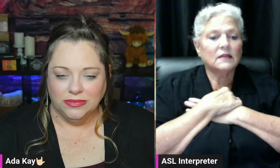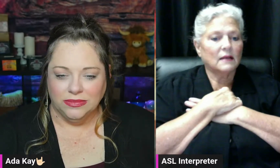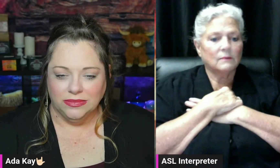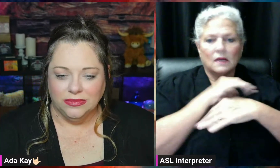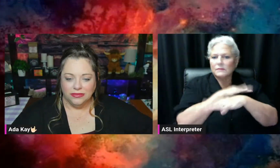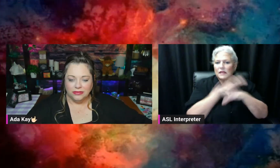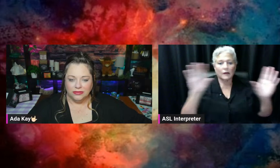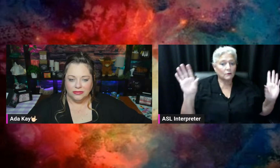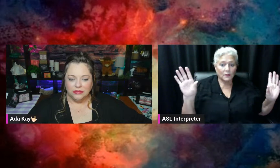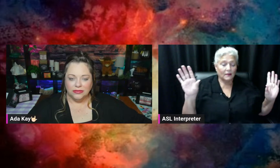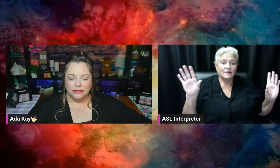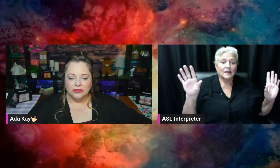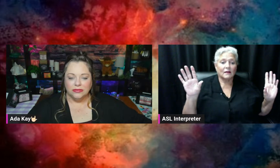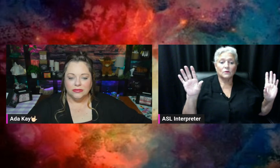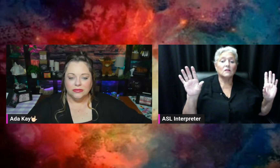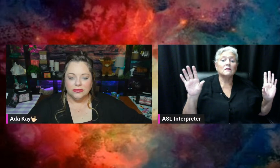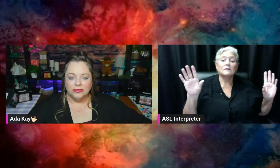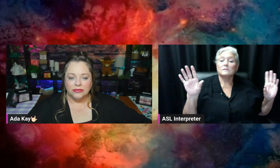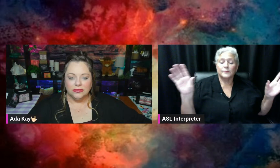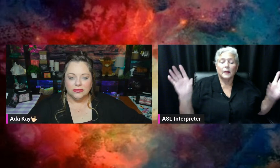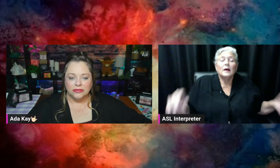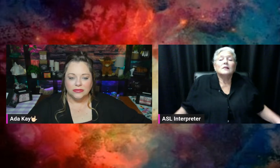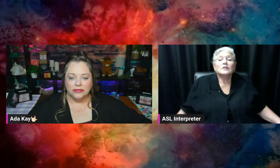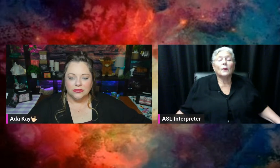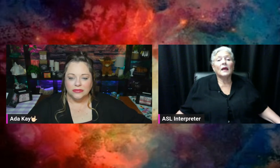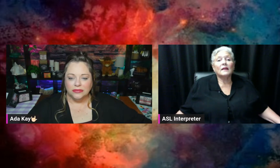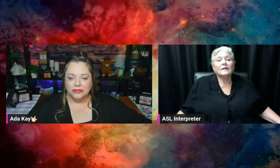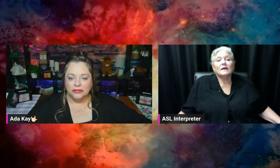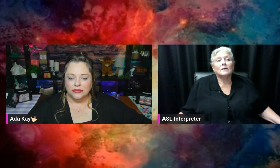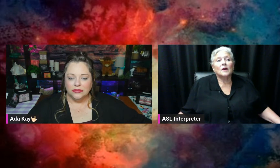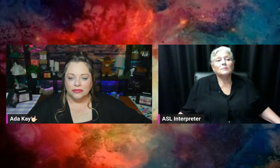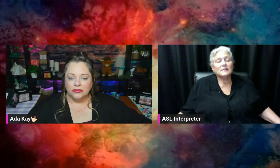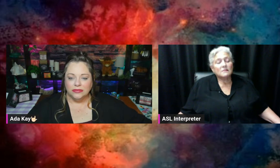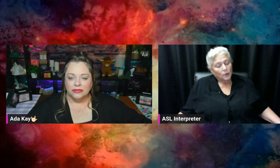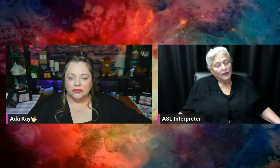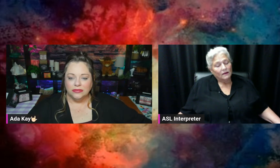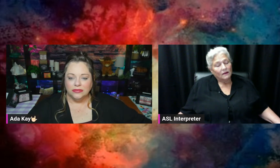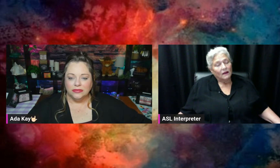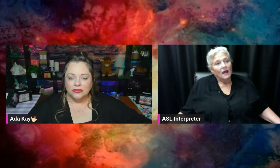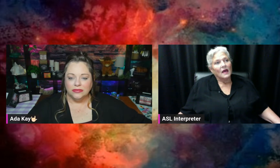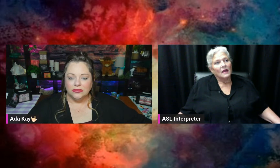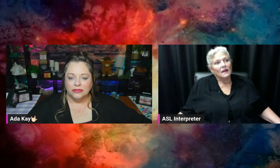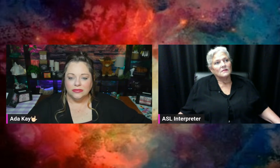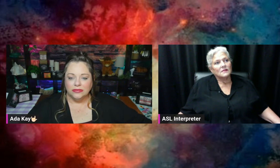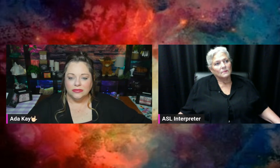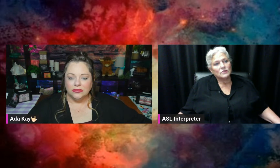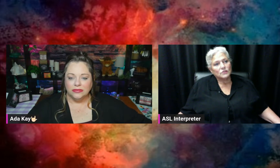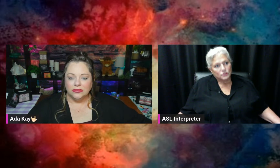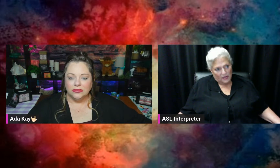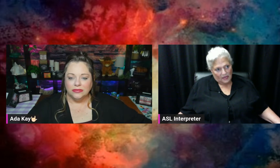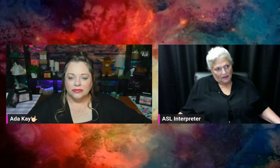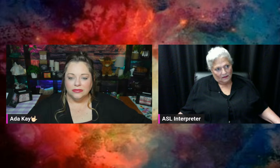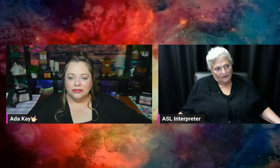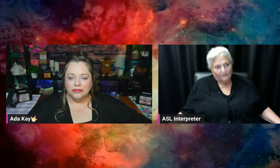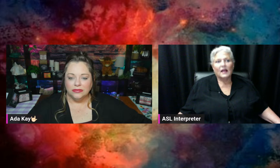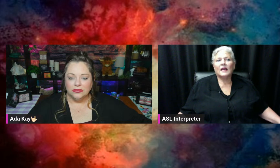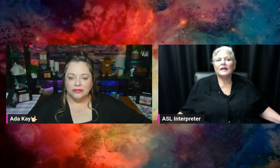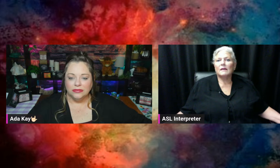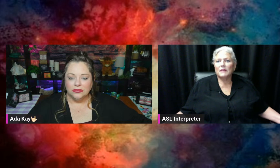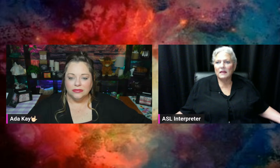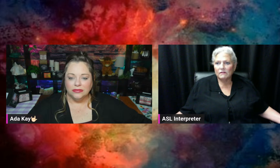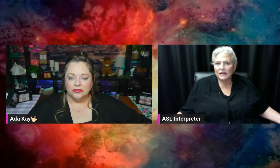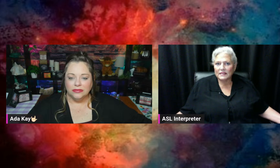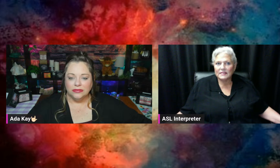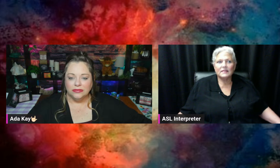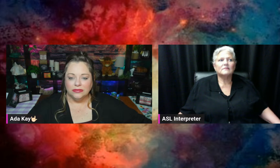I cook and I'm tired, I don't want to eat. I don't want to. So I ate a piece of bread and something to drink. And then I